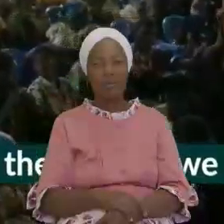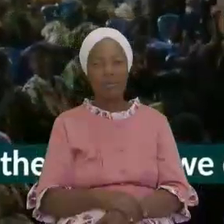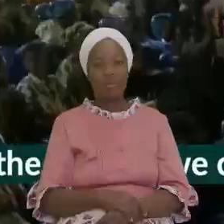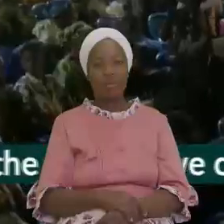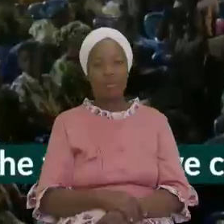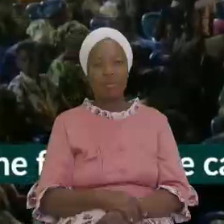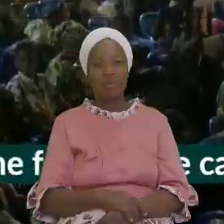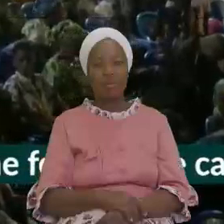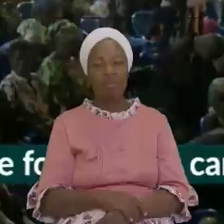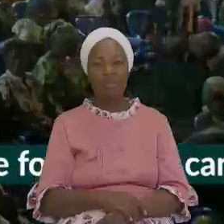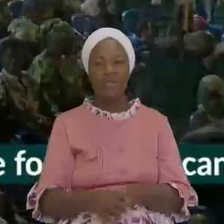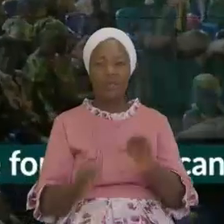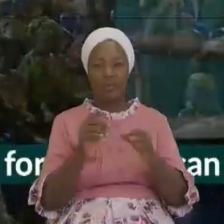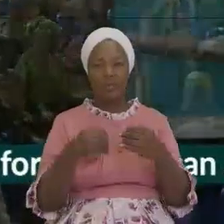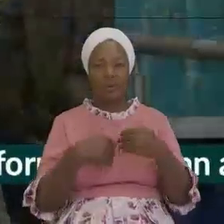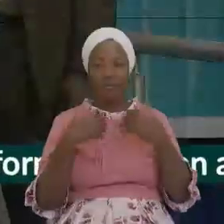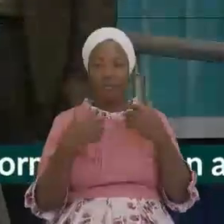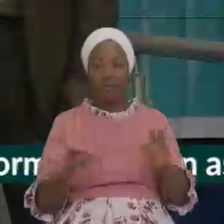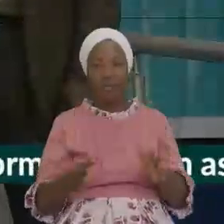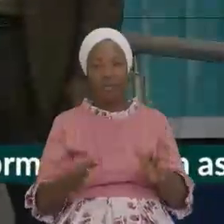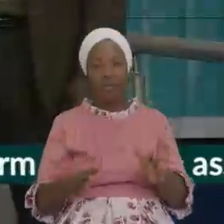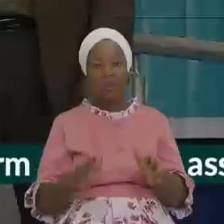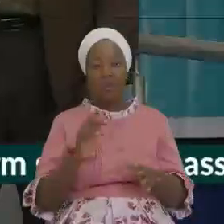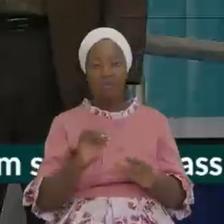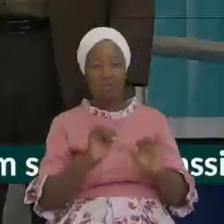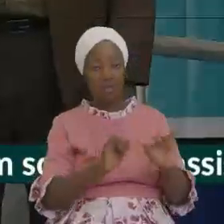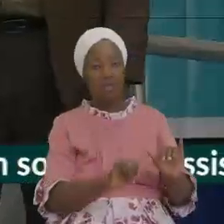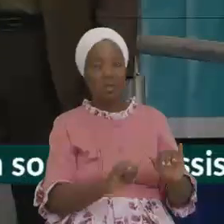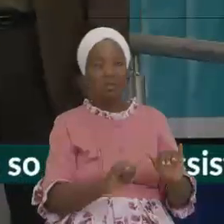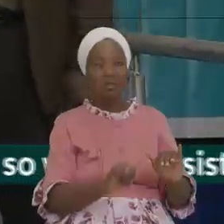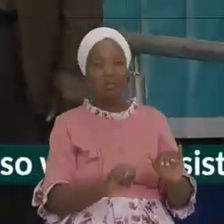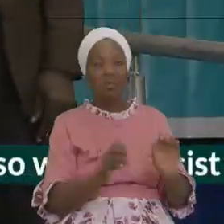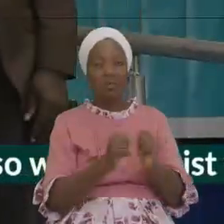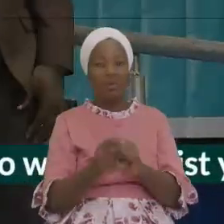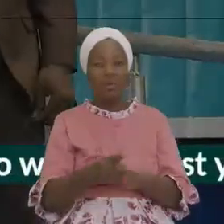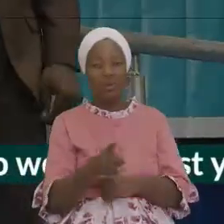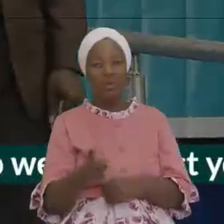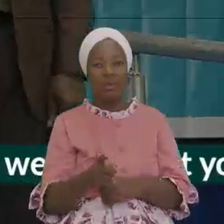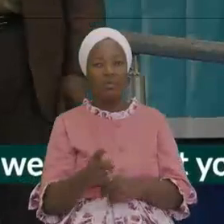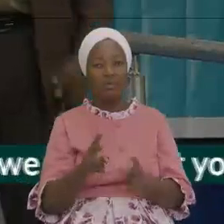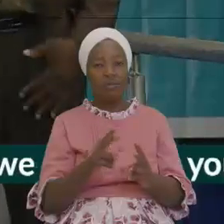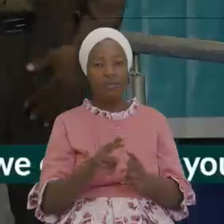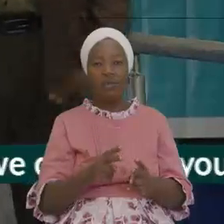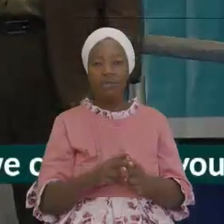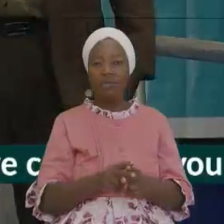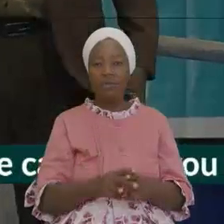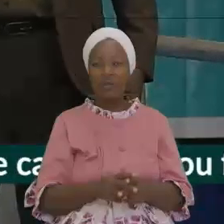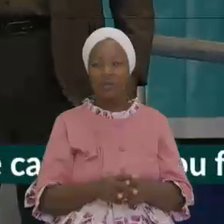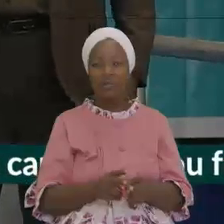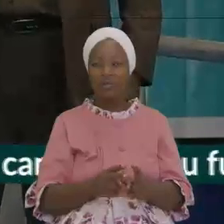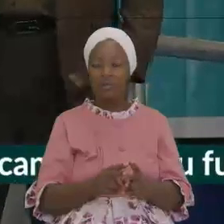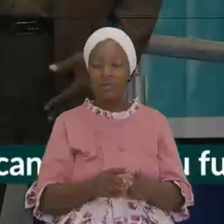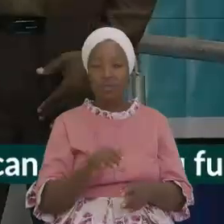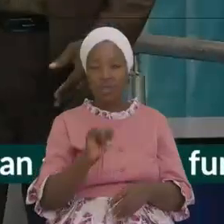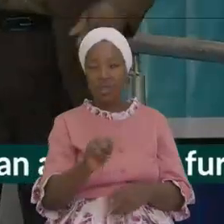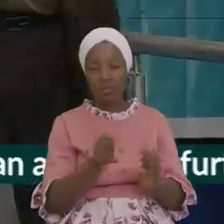If you finish, you stay with them. Very soon, Pastor is coming to pray.